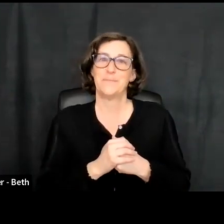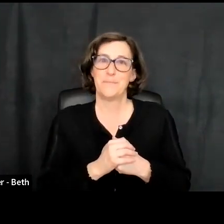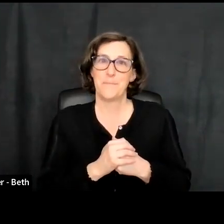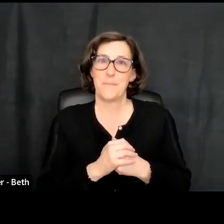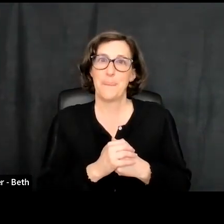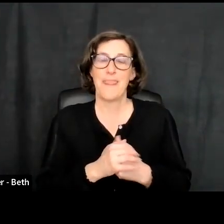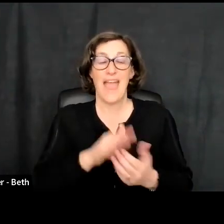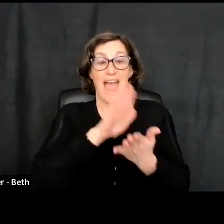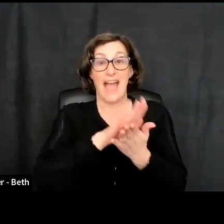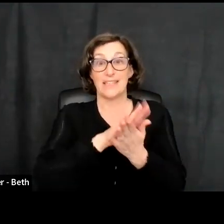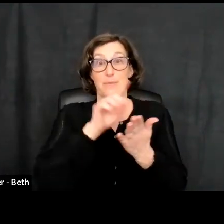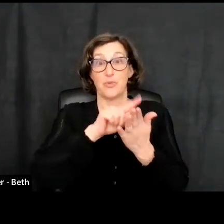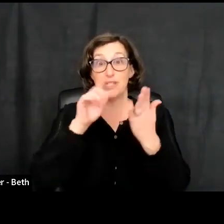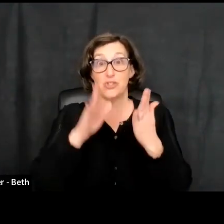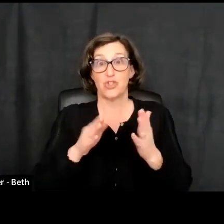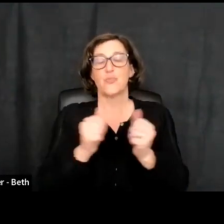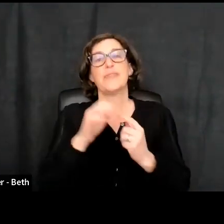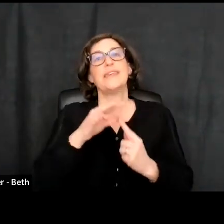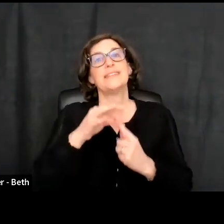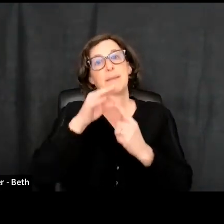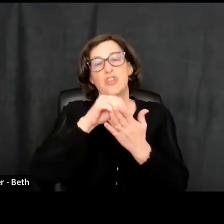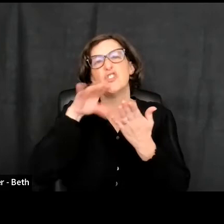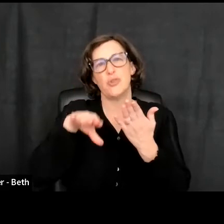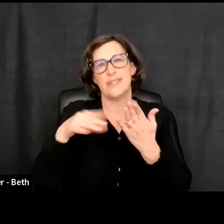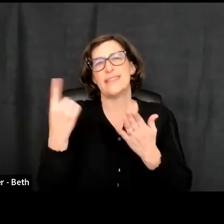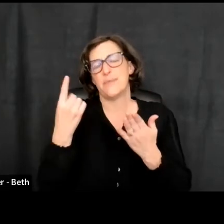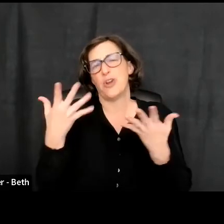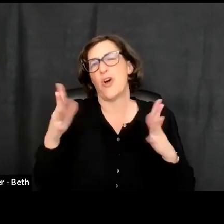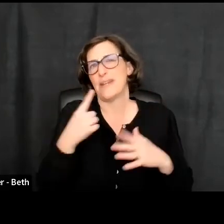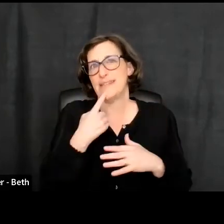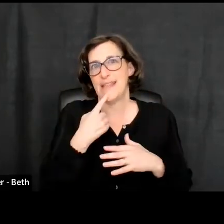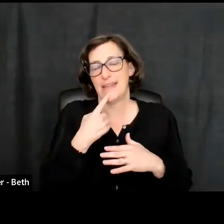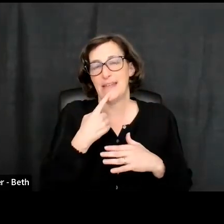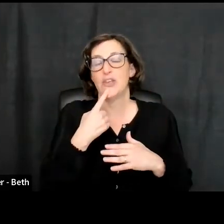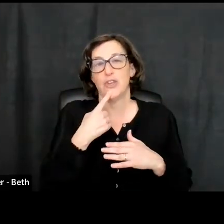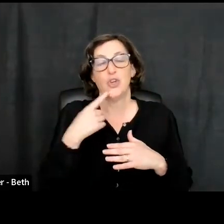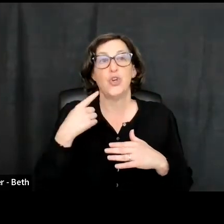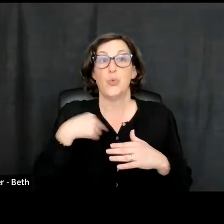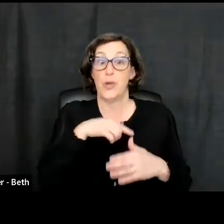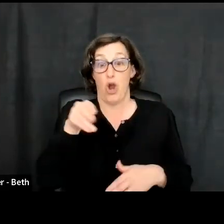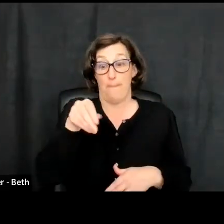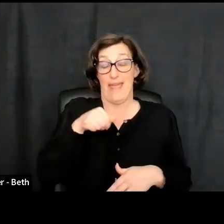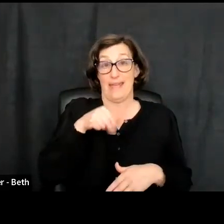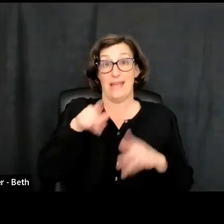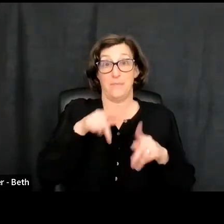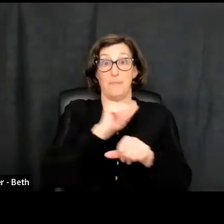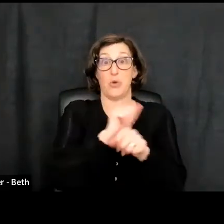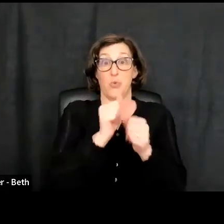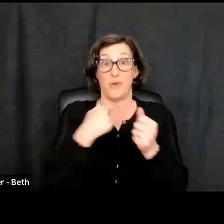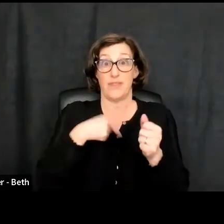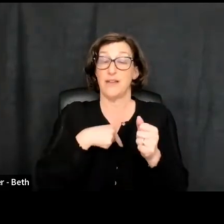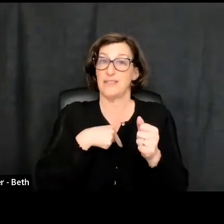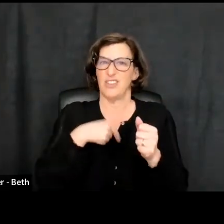academic researchers, with the exception of students, as someone has already mentioned, are paid for the work that we do, and the people who work with us deserve to be paid